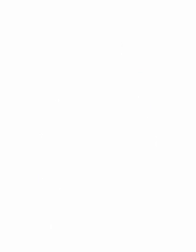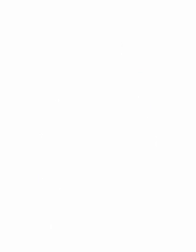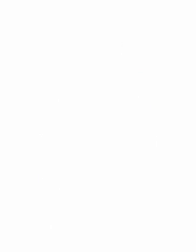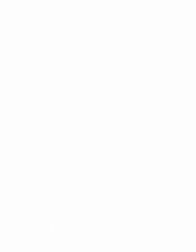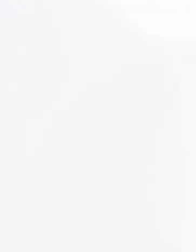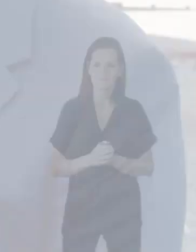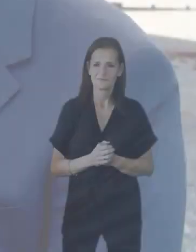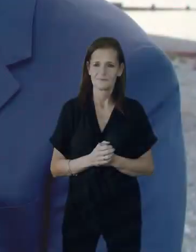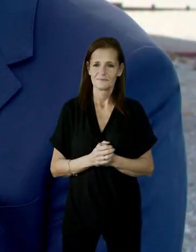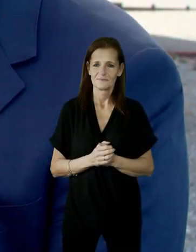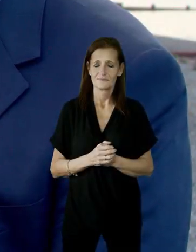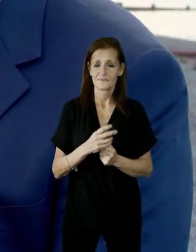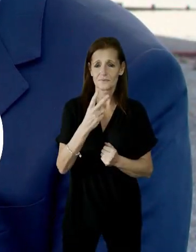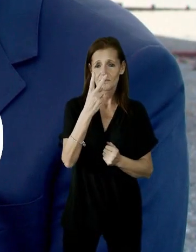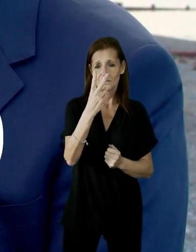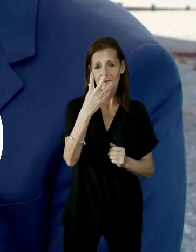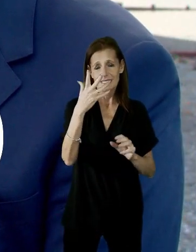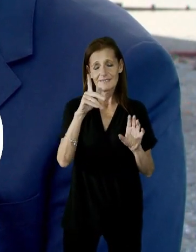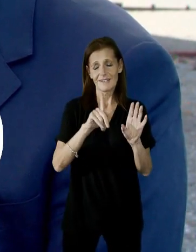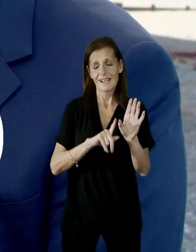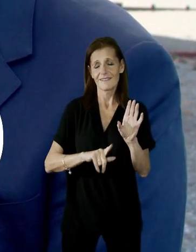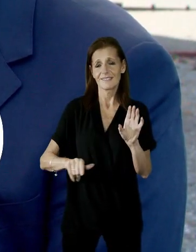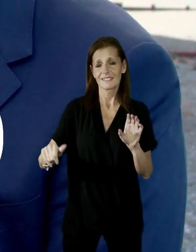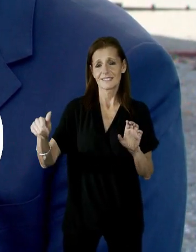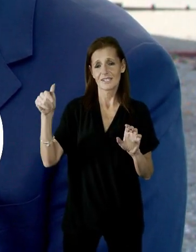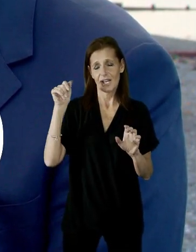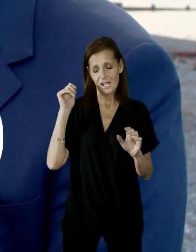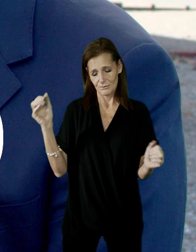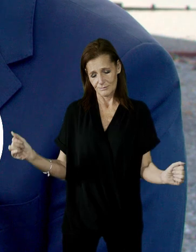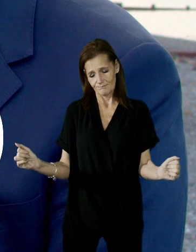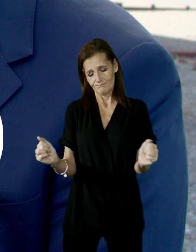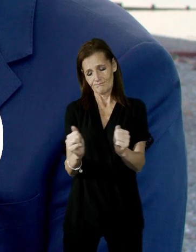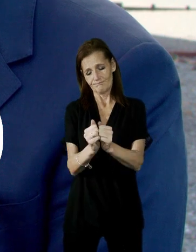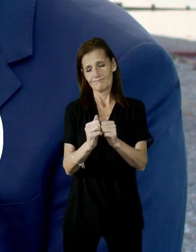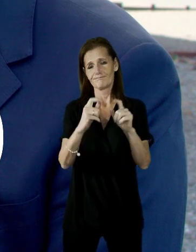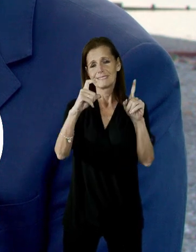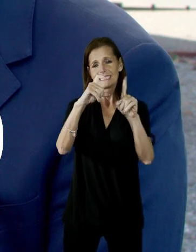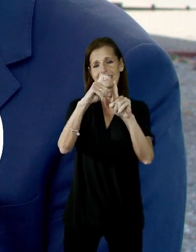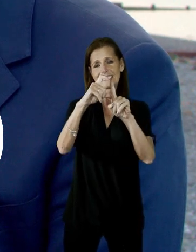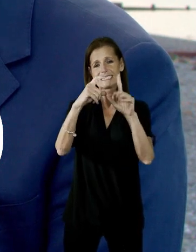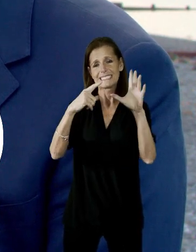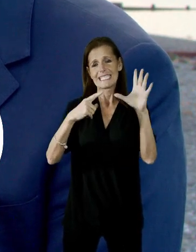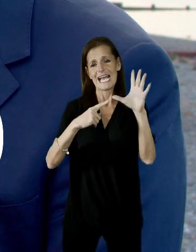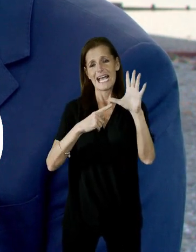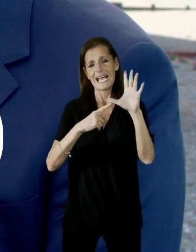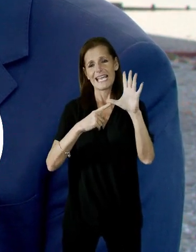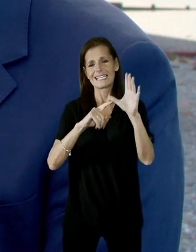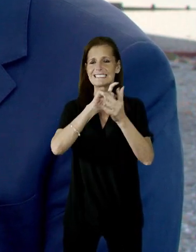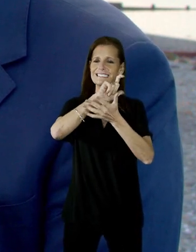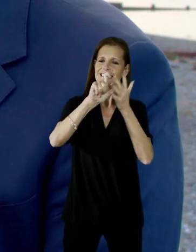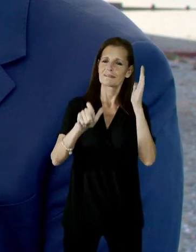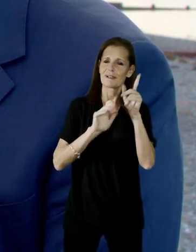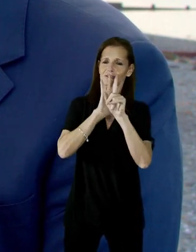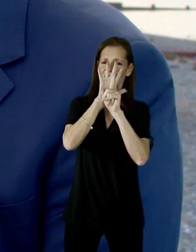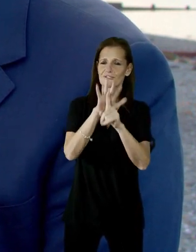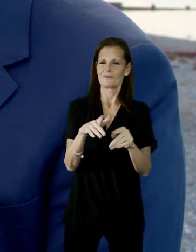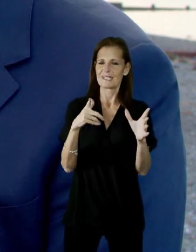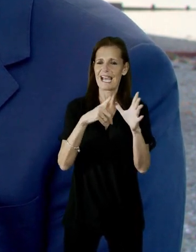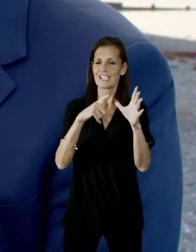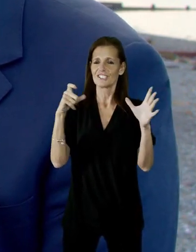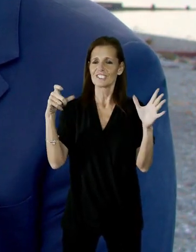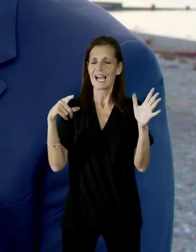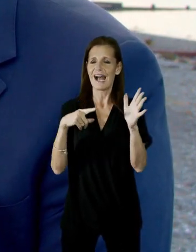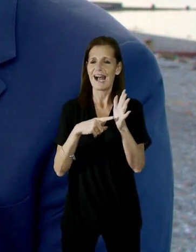It's 25 years since the passing of the Disability Discrimination Act, or DDA as it's commonly known, on the